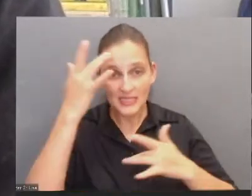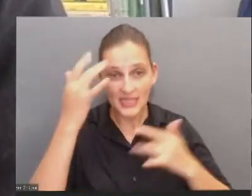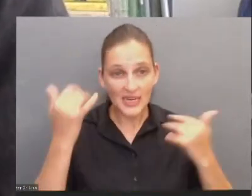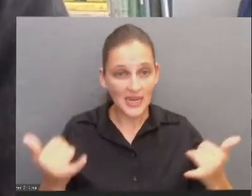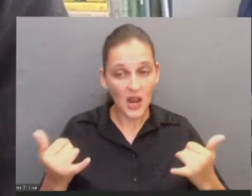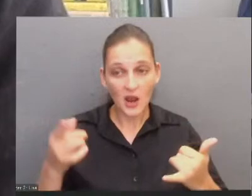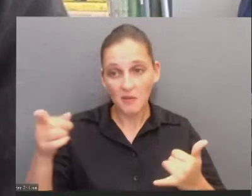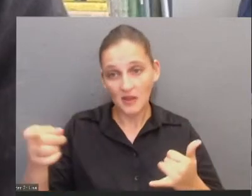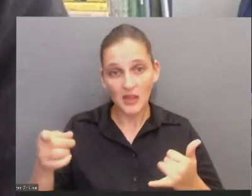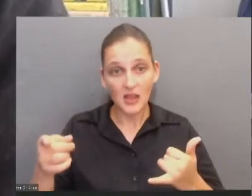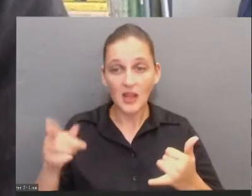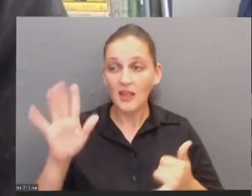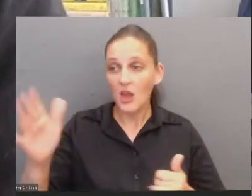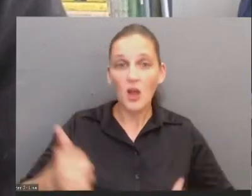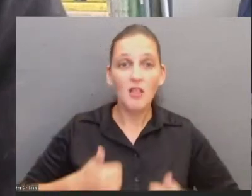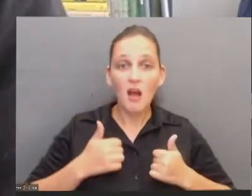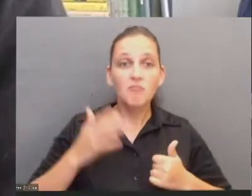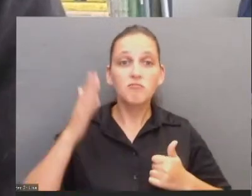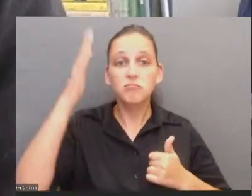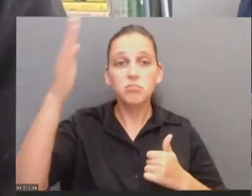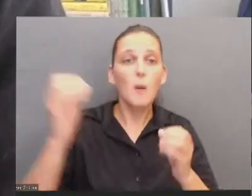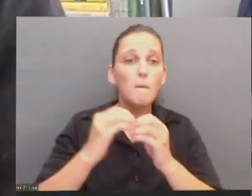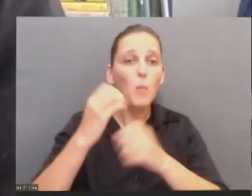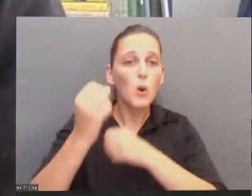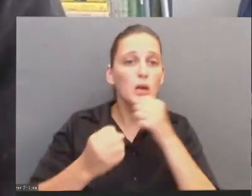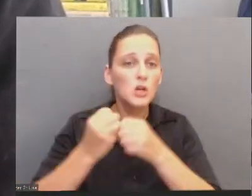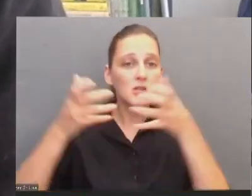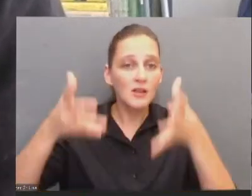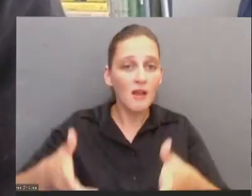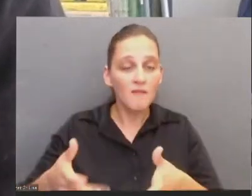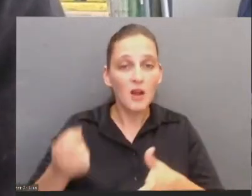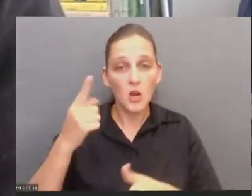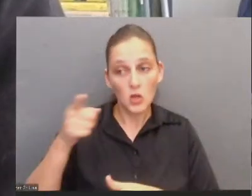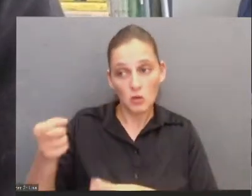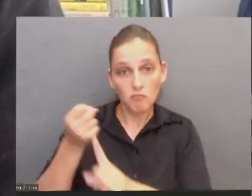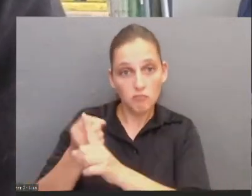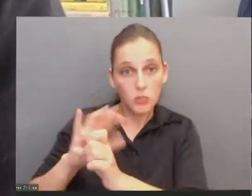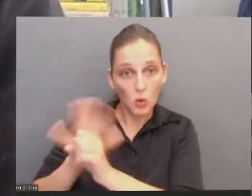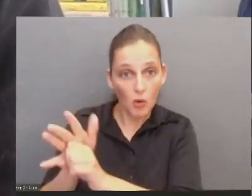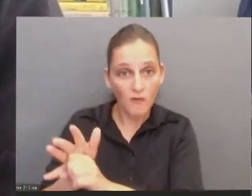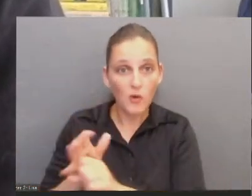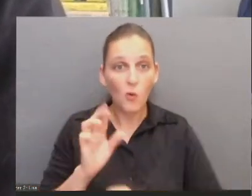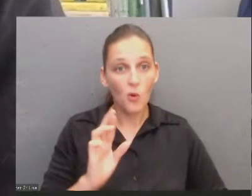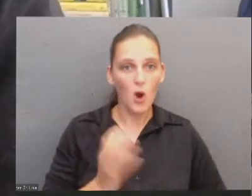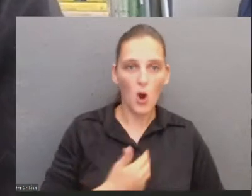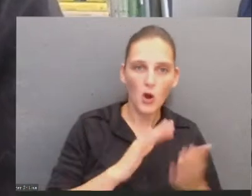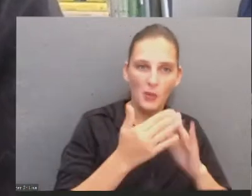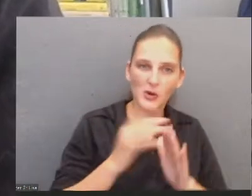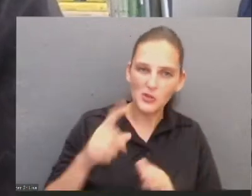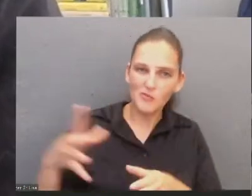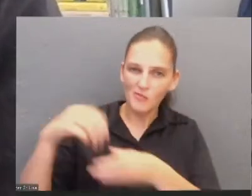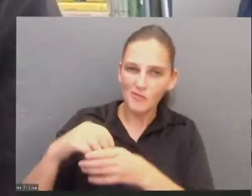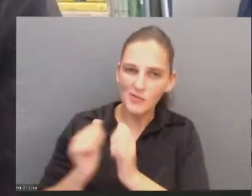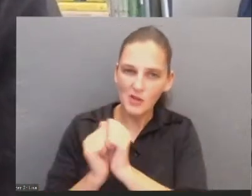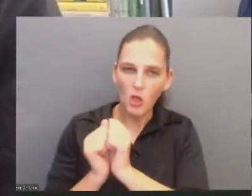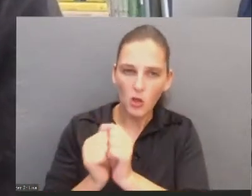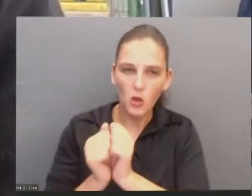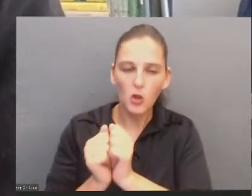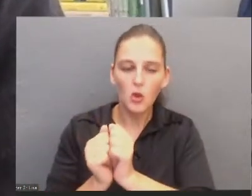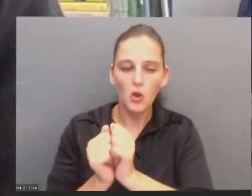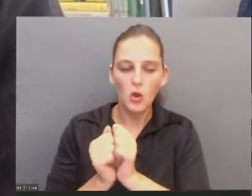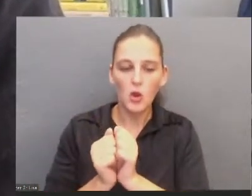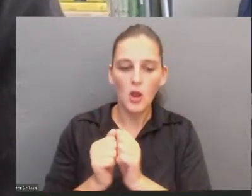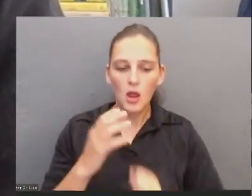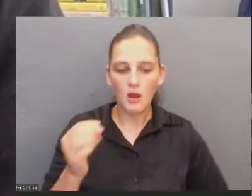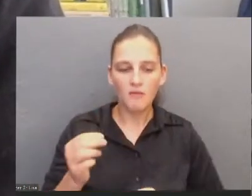them. When you are writing about long COVID, include ME in the recommendations and healthcare research communication plans.